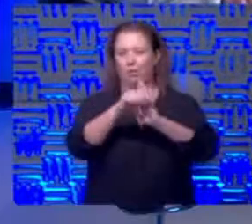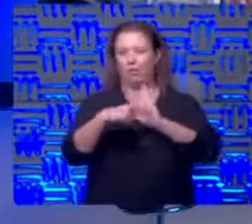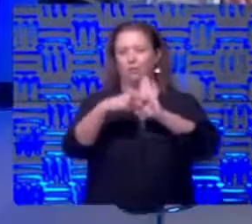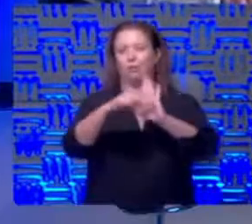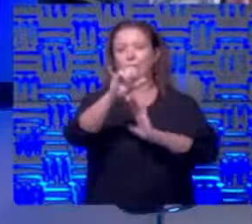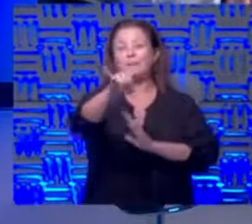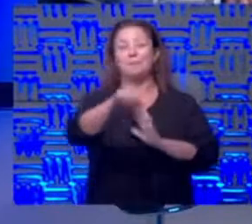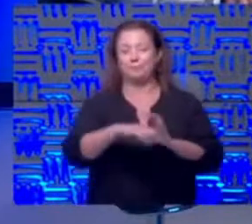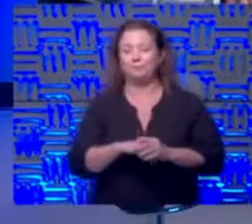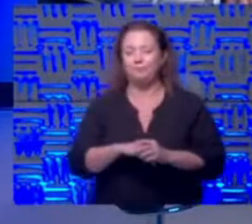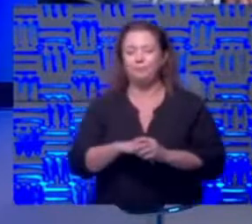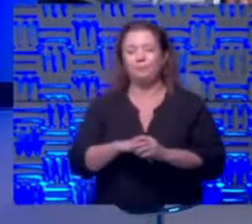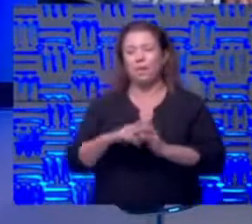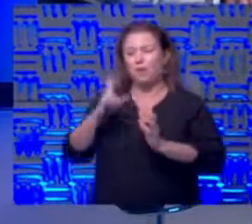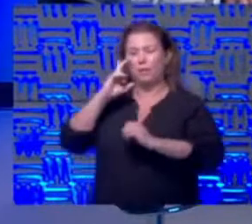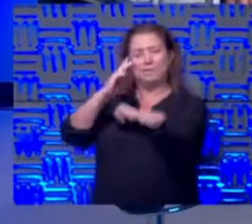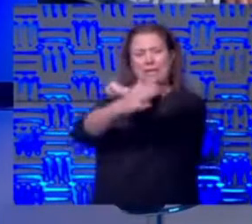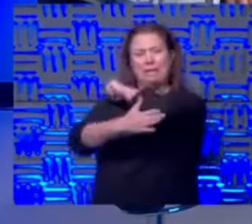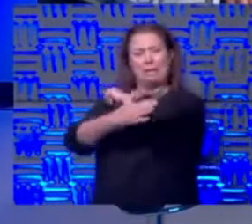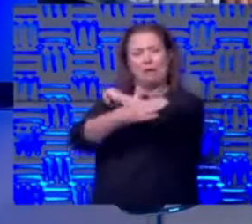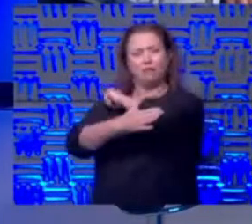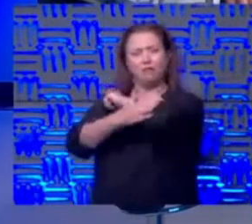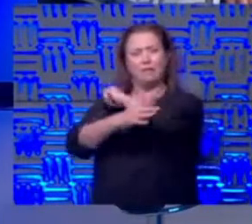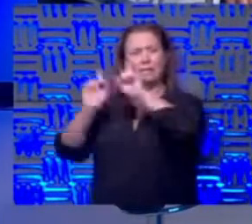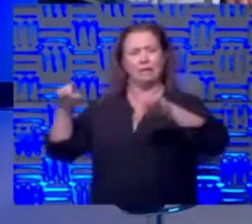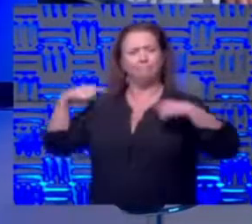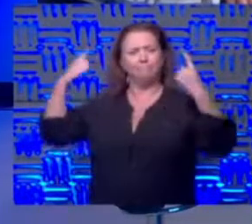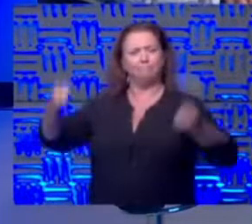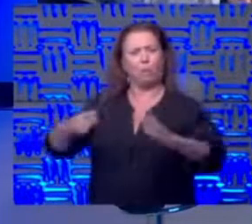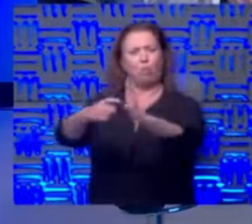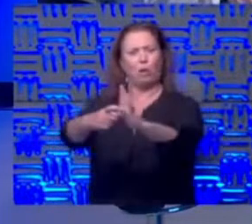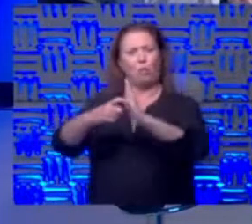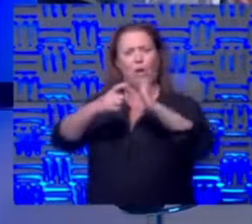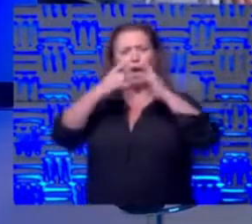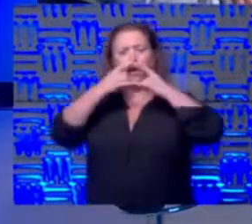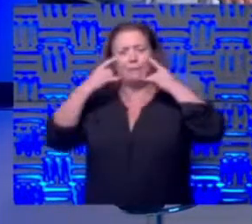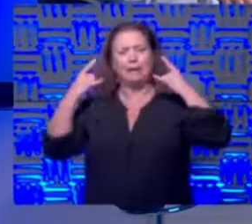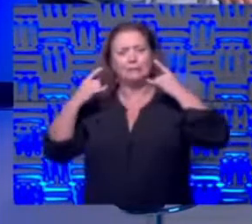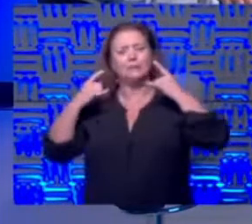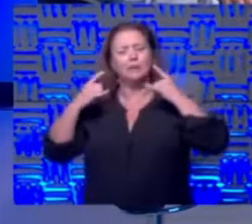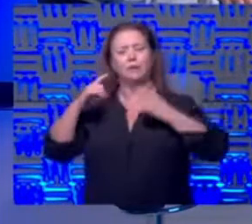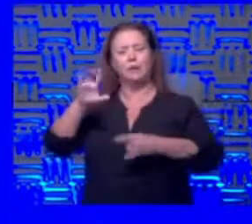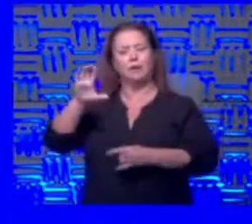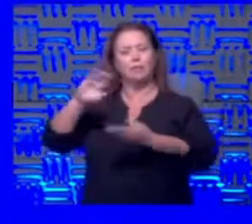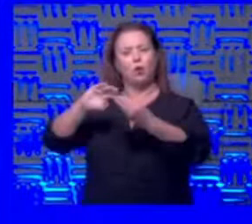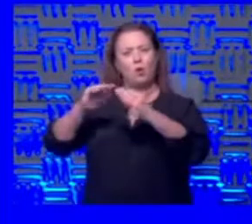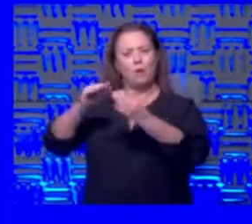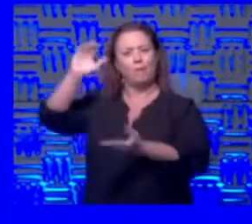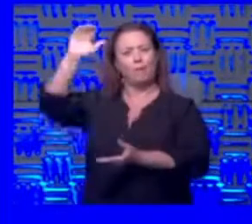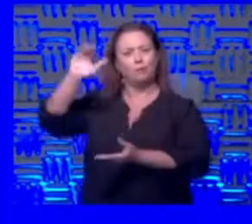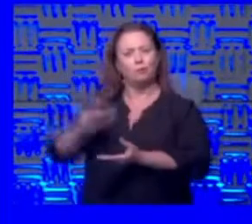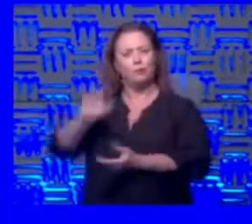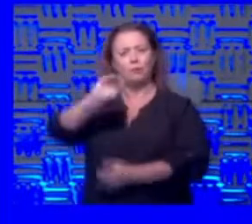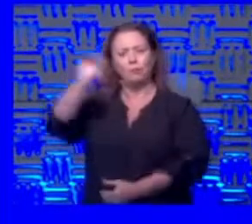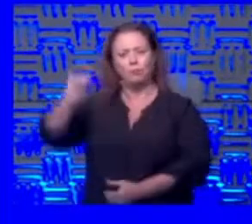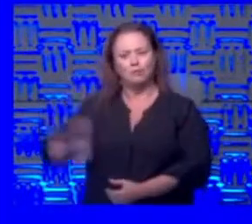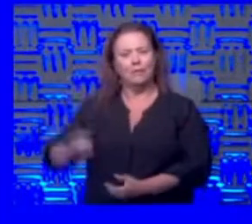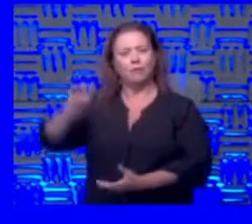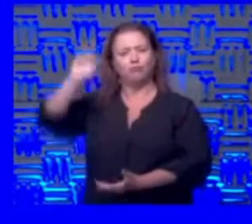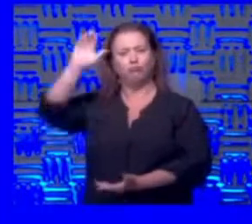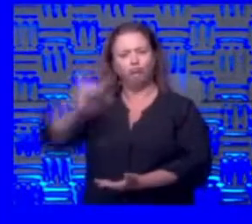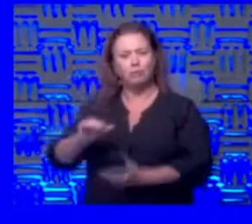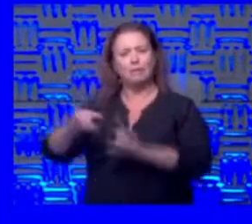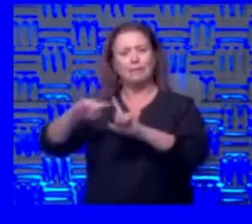what have we seen in countries that have had mask mandates and have gotten their case and percentage positive down? They